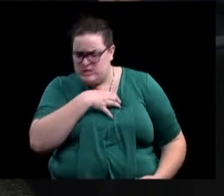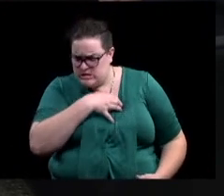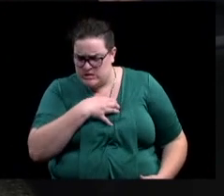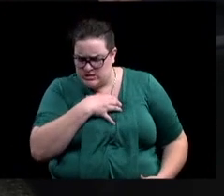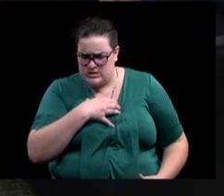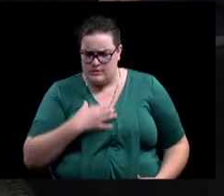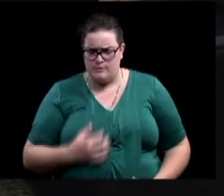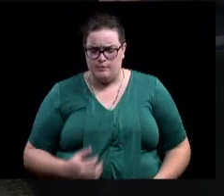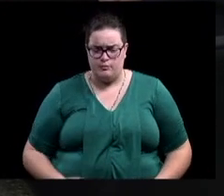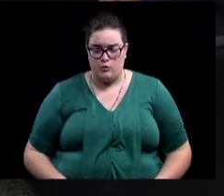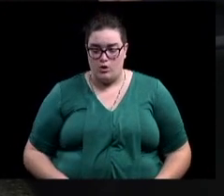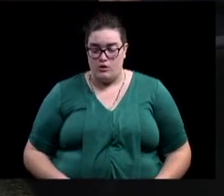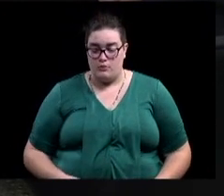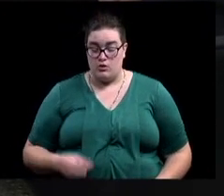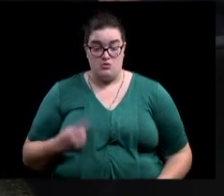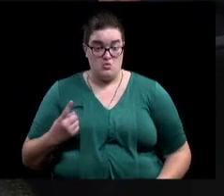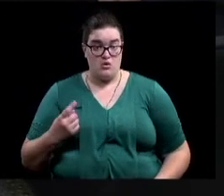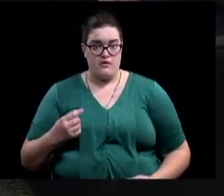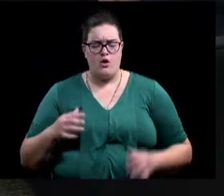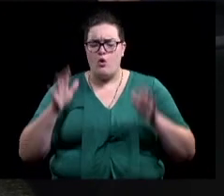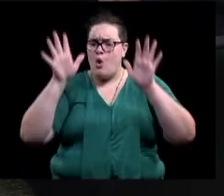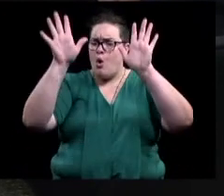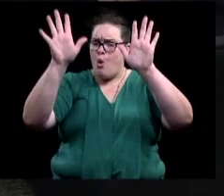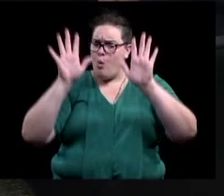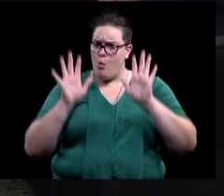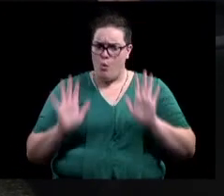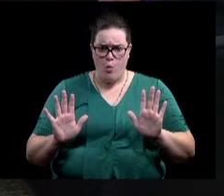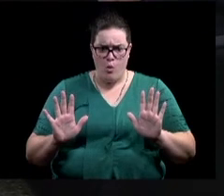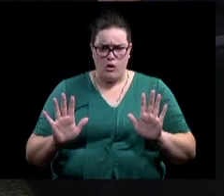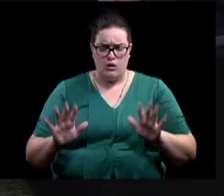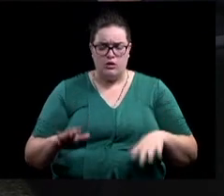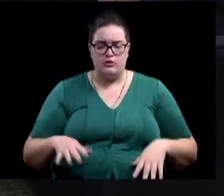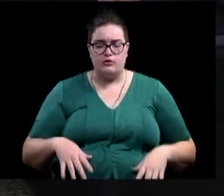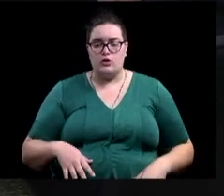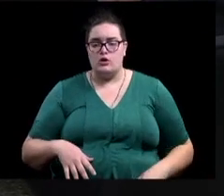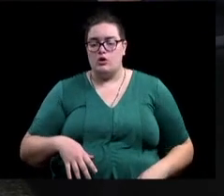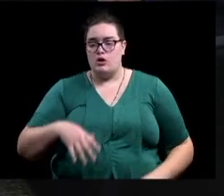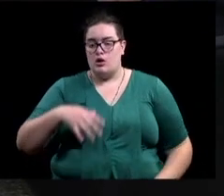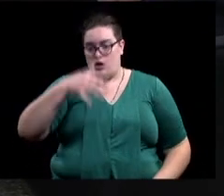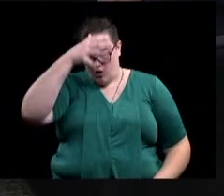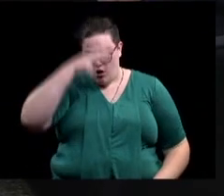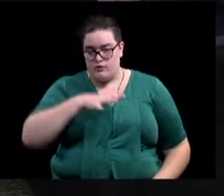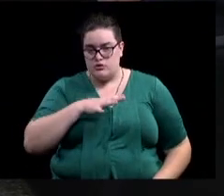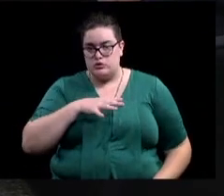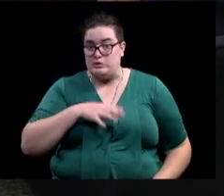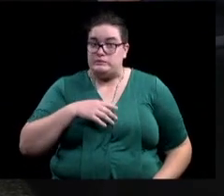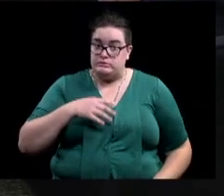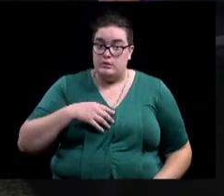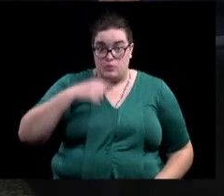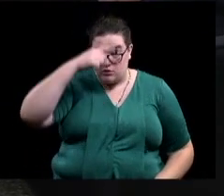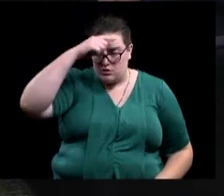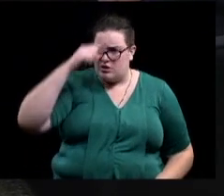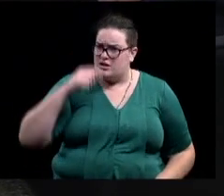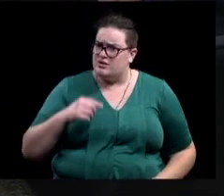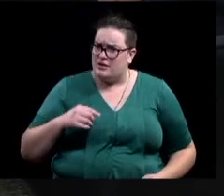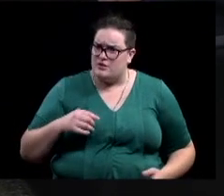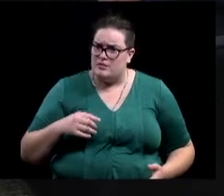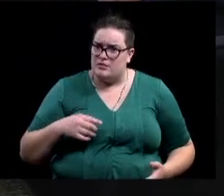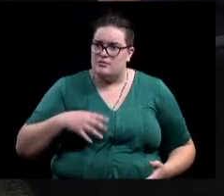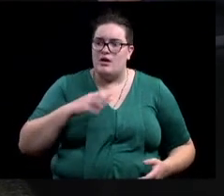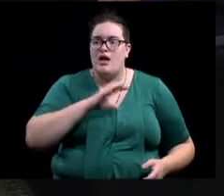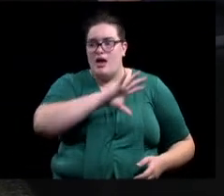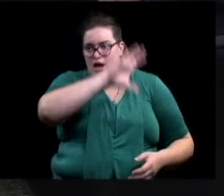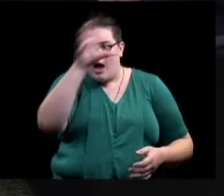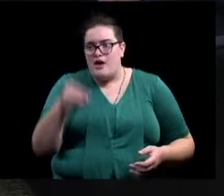African American. And he went on a call for service and just did a tremendous job, was very polite. And these